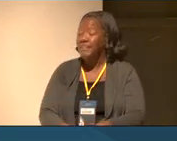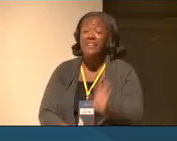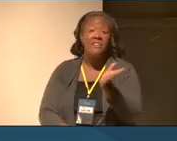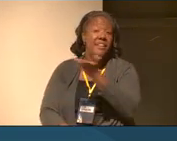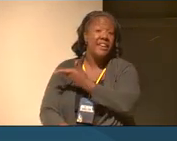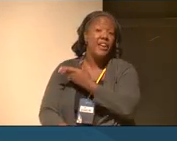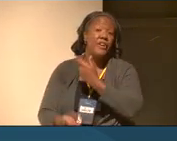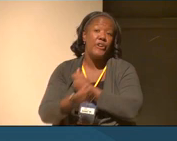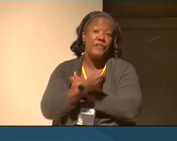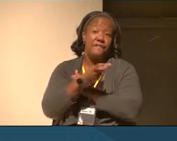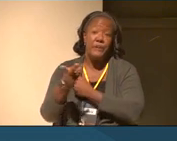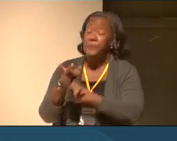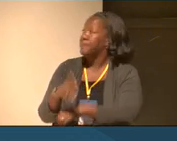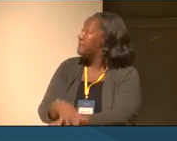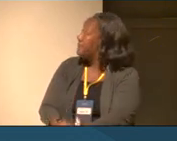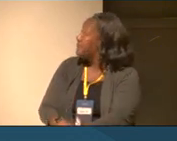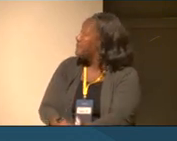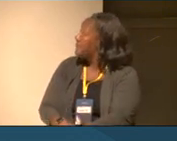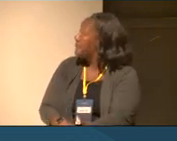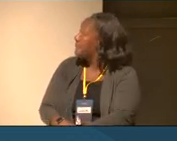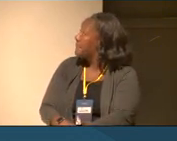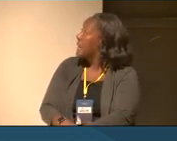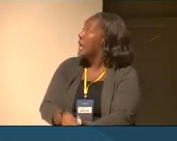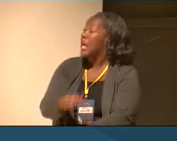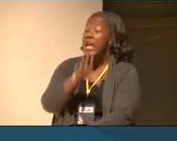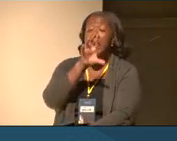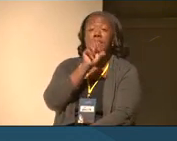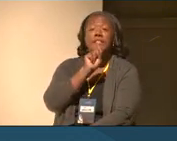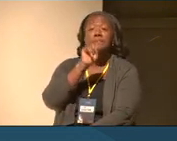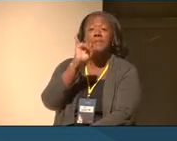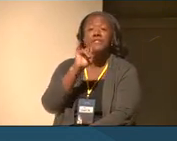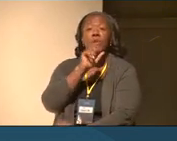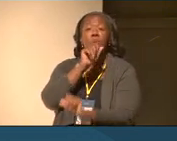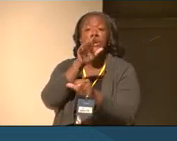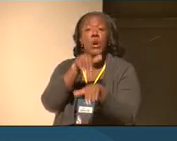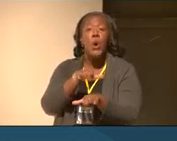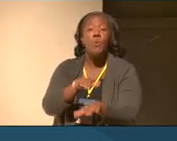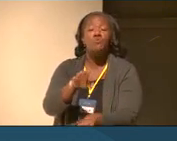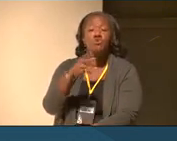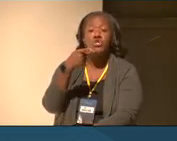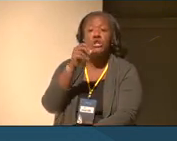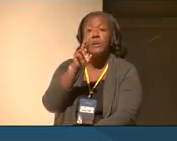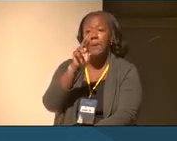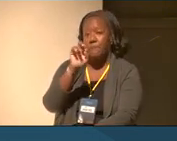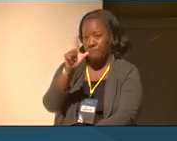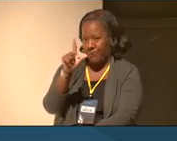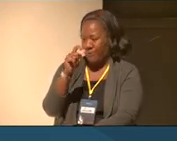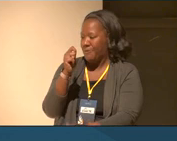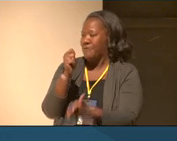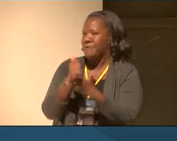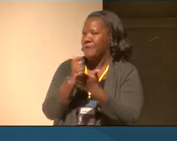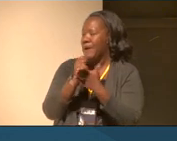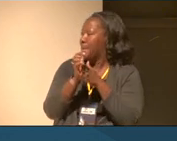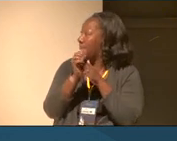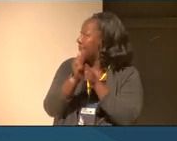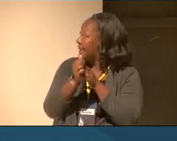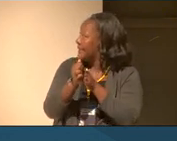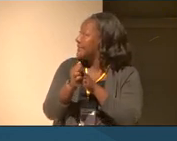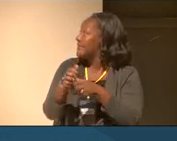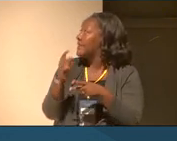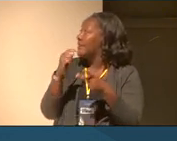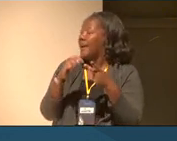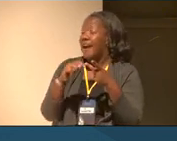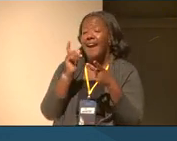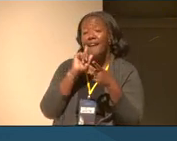The Smithsonian's Ocean Portal, which is something I helped lead when I was working here, is shown here. Also, I wrote a science article